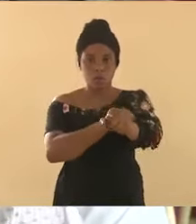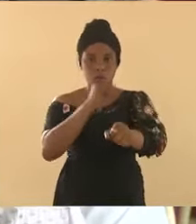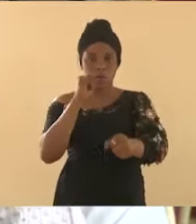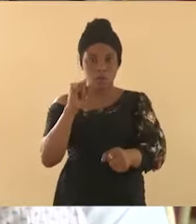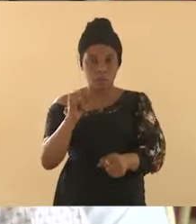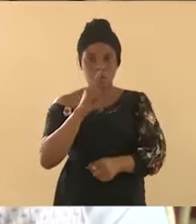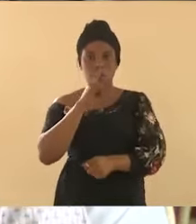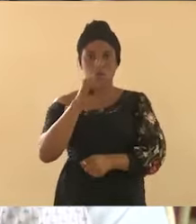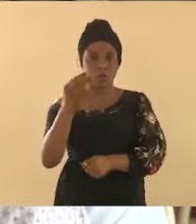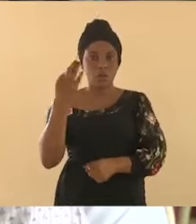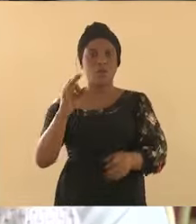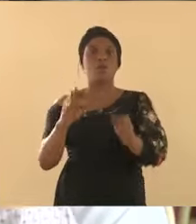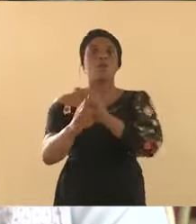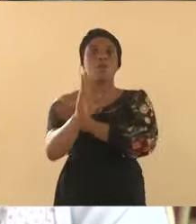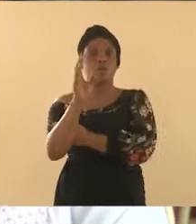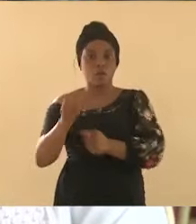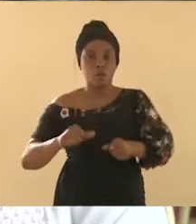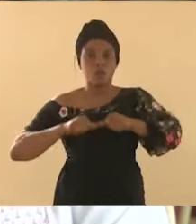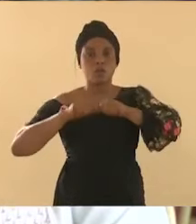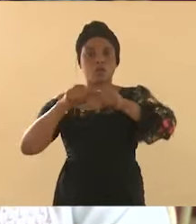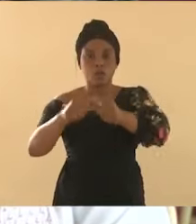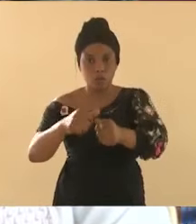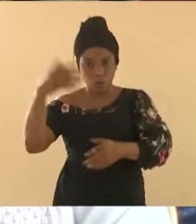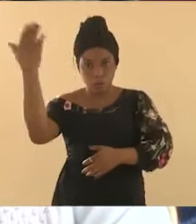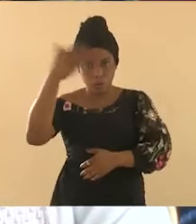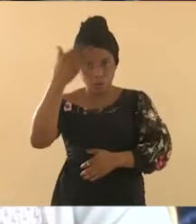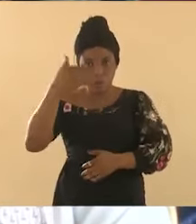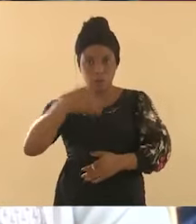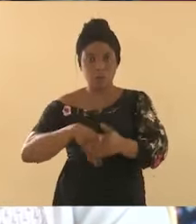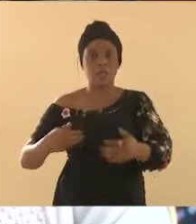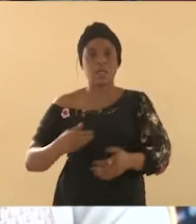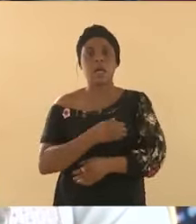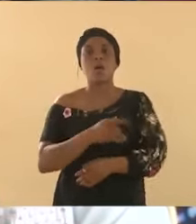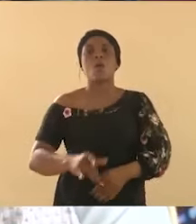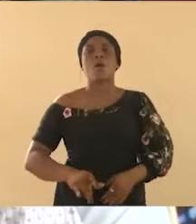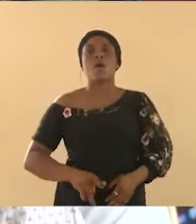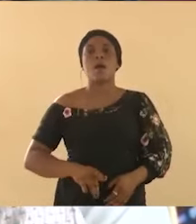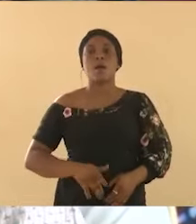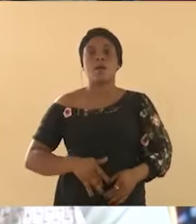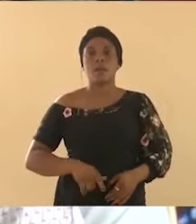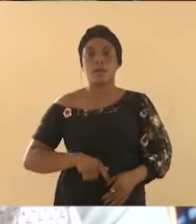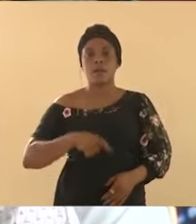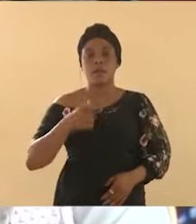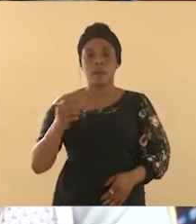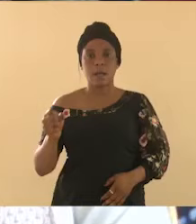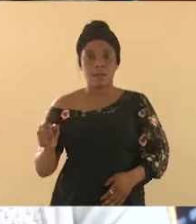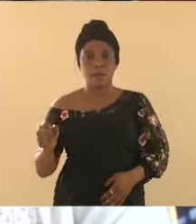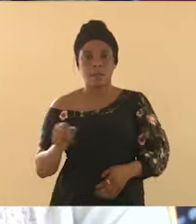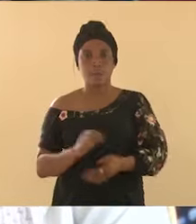The foundation is reassurance of God's continuous presence in our lives. No,